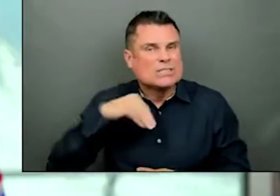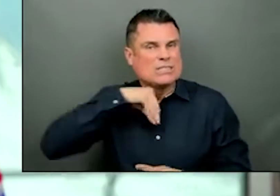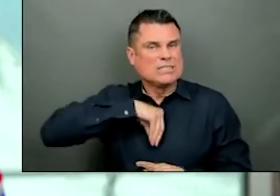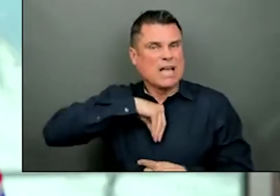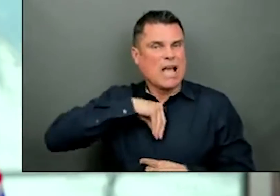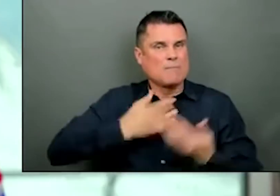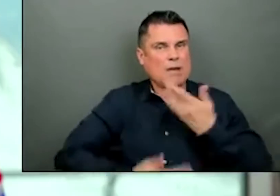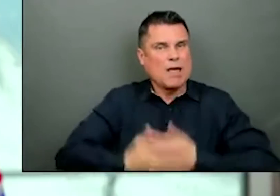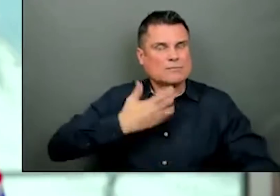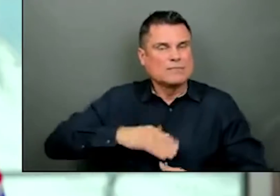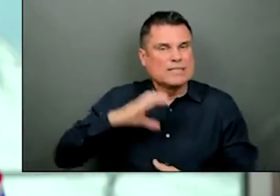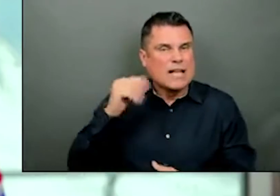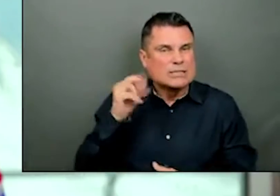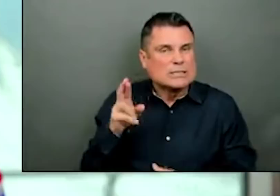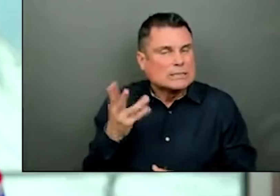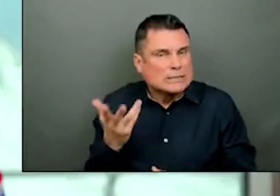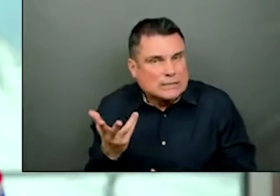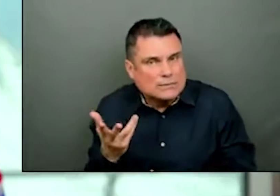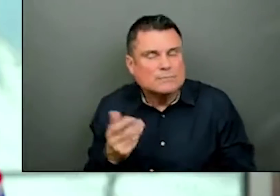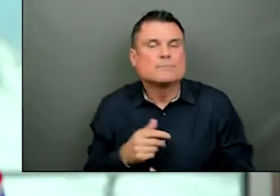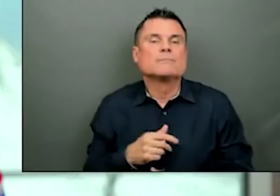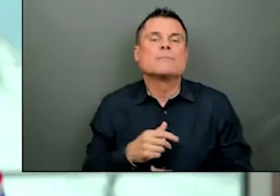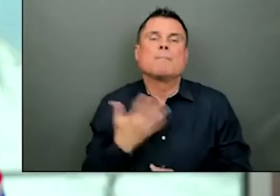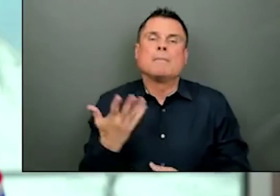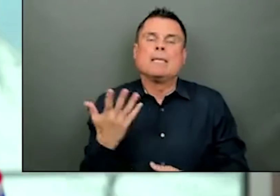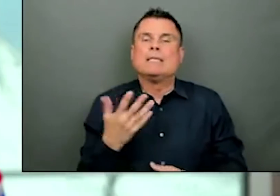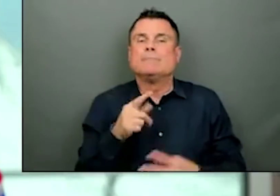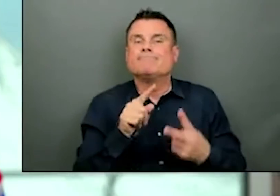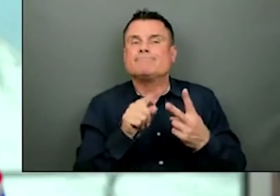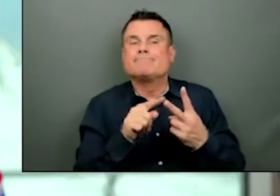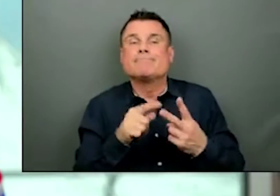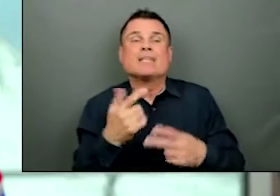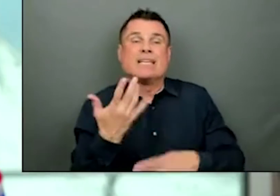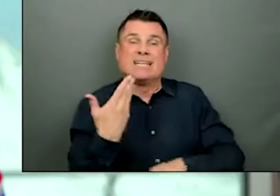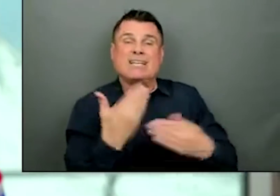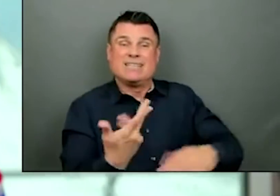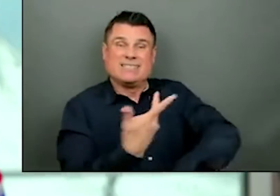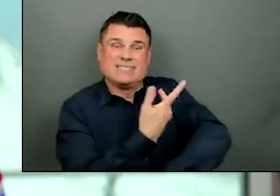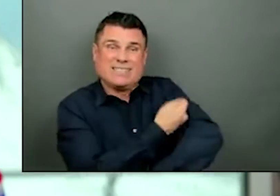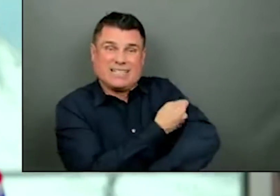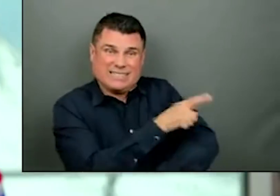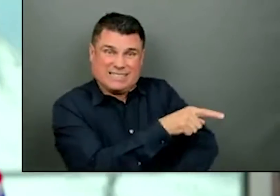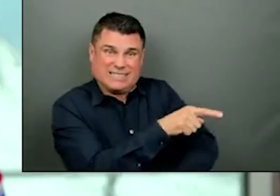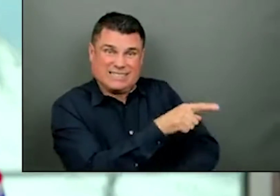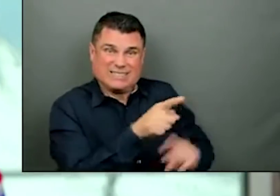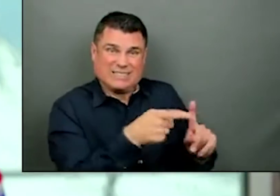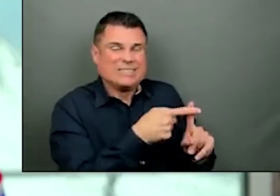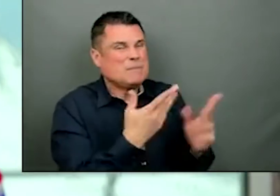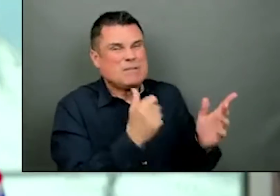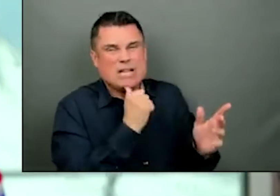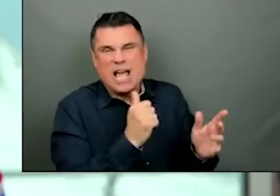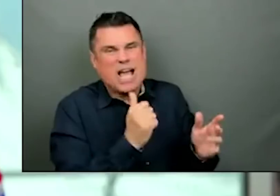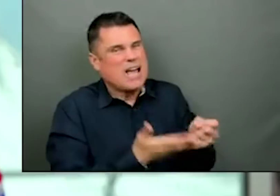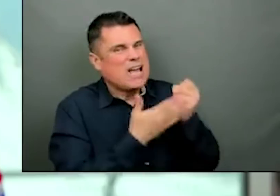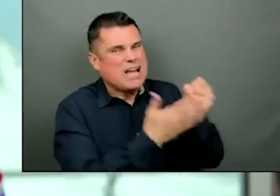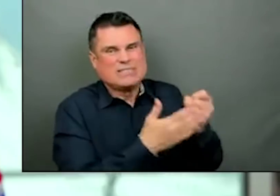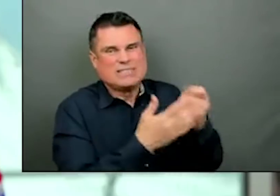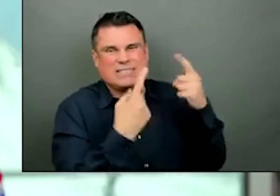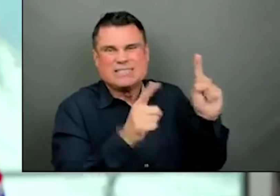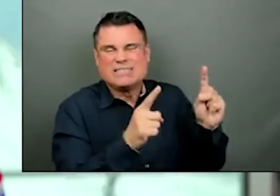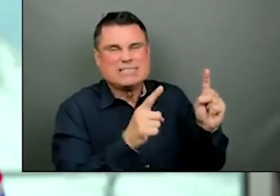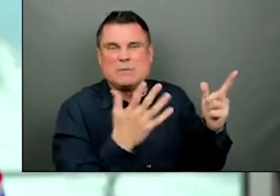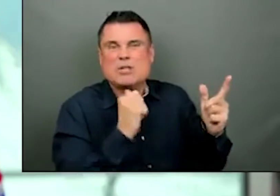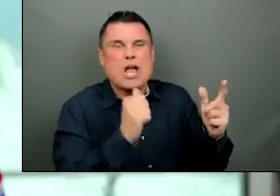that reduces all of our chances of being exposed to the virus in the first place. And that is something that we are seeing now with